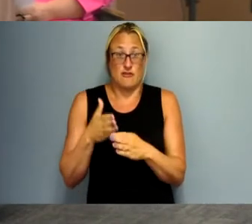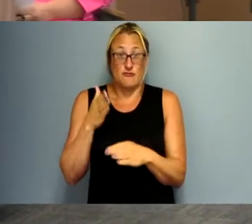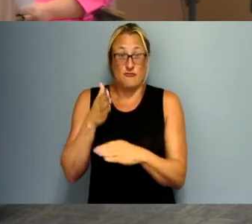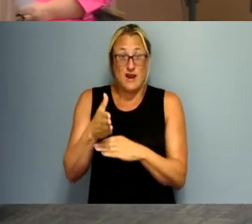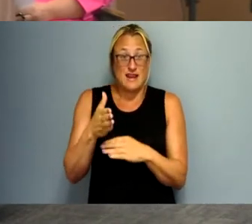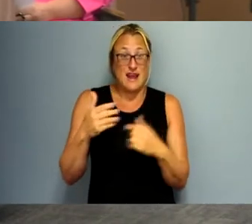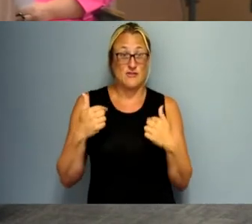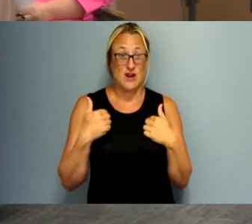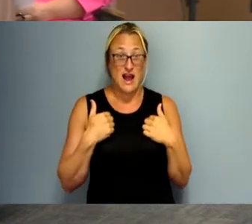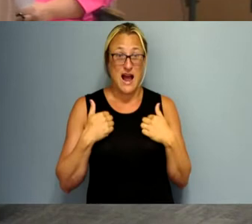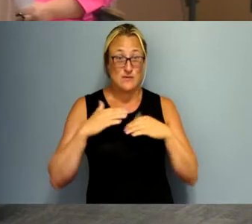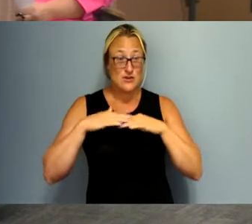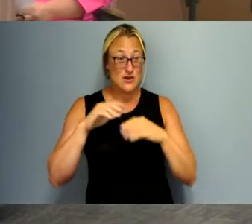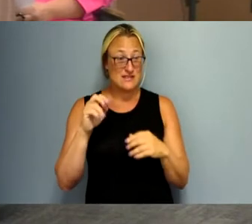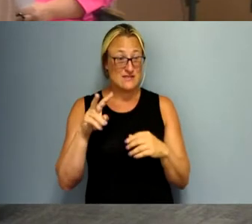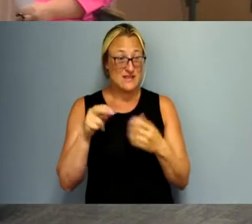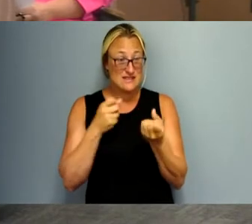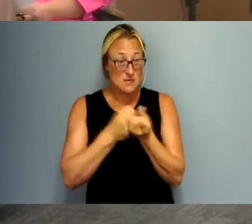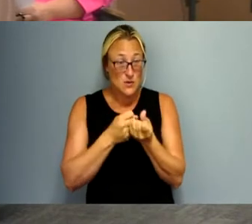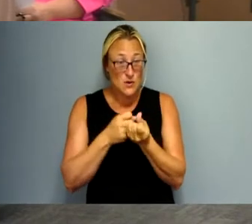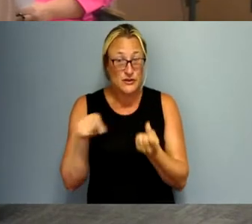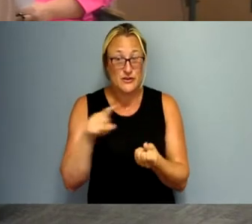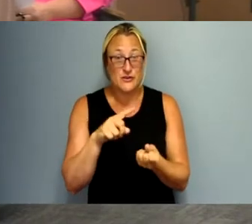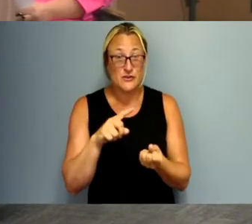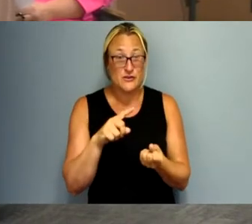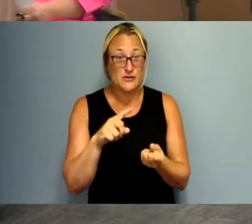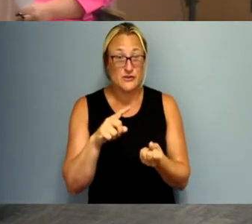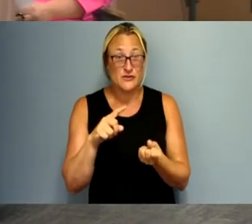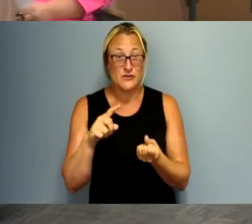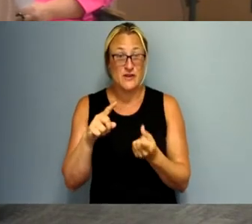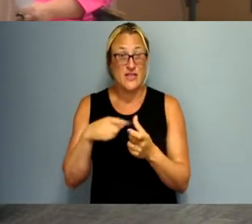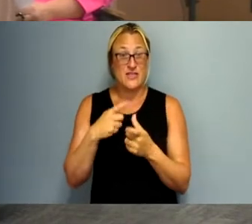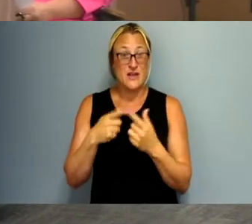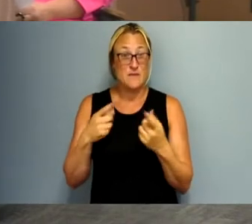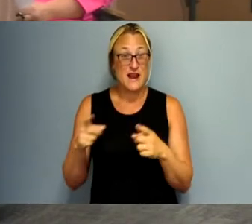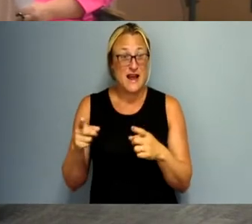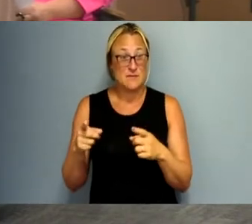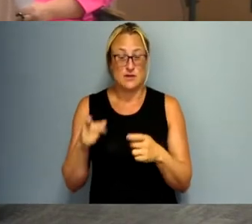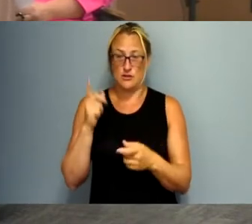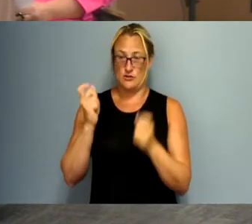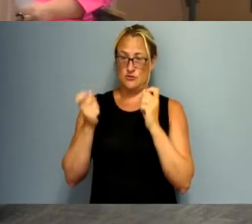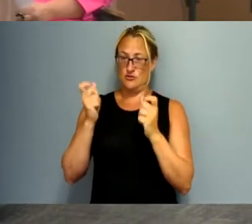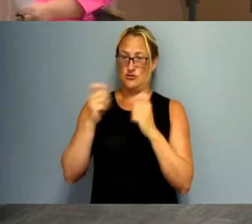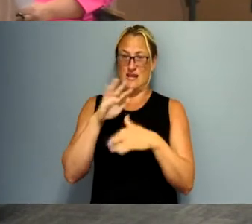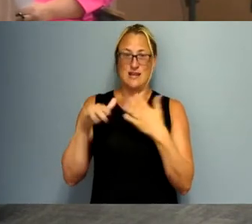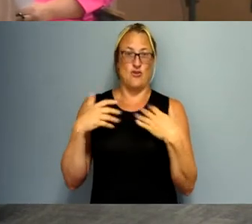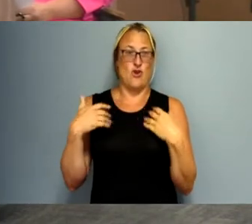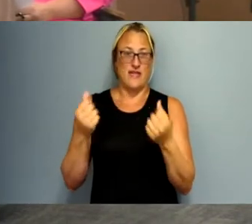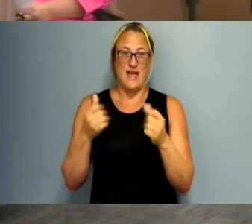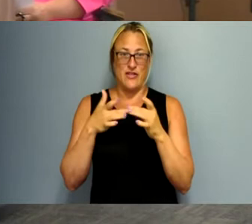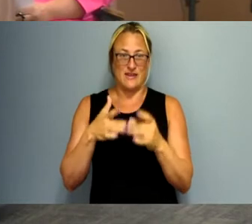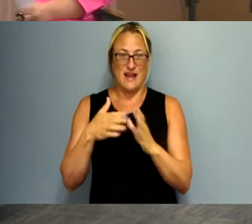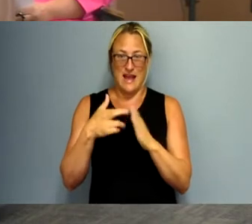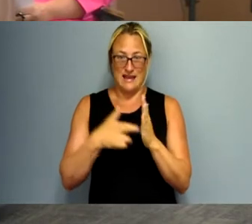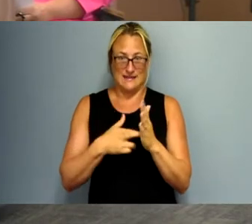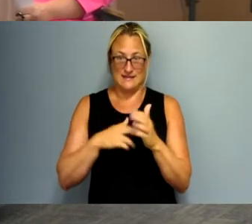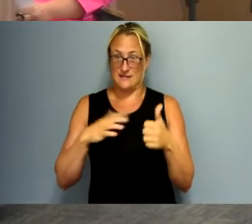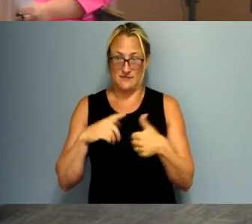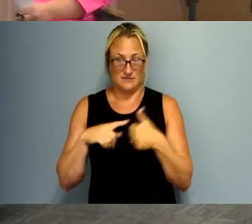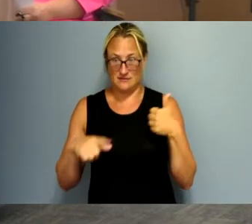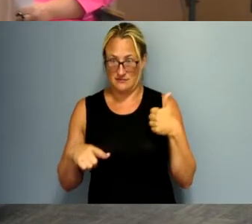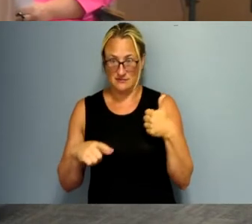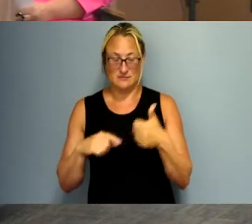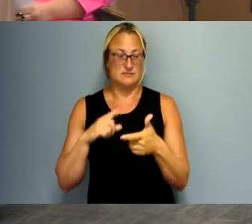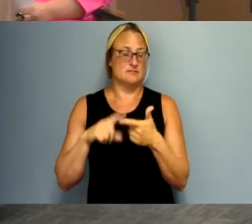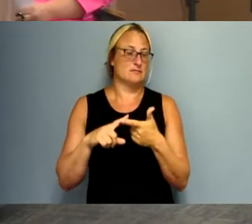TV supporting you guys, here's everything that I've endured. Number one, you changed all the health guidance. We won't even get into that. Number